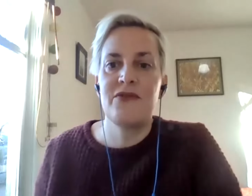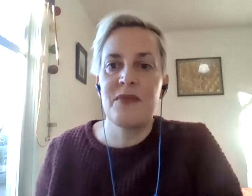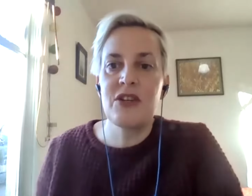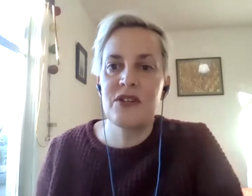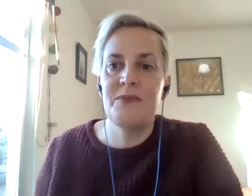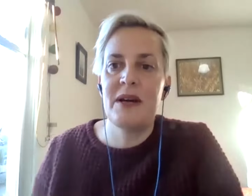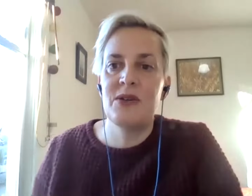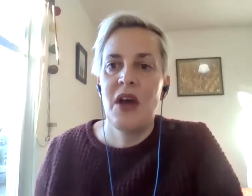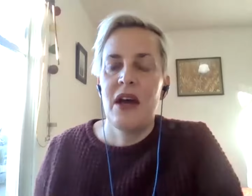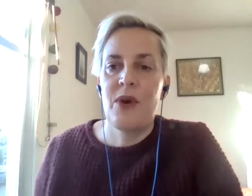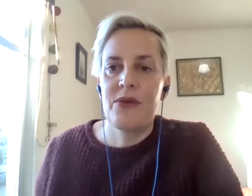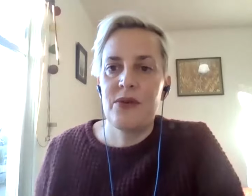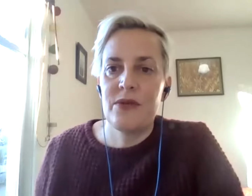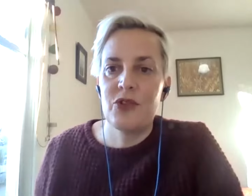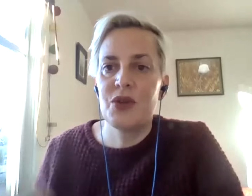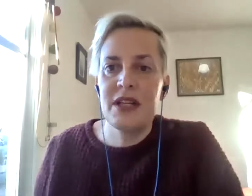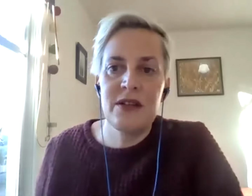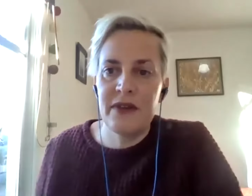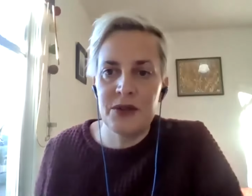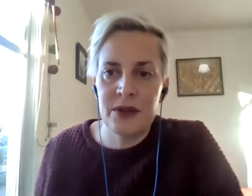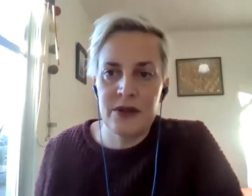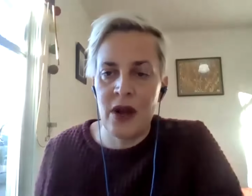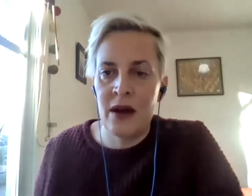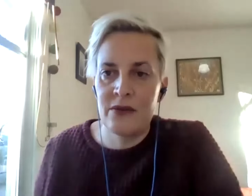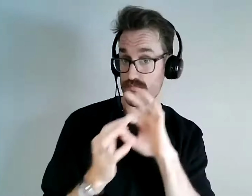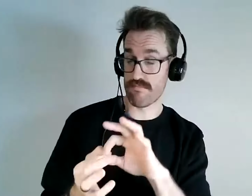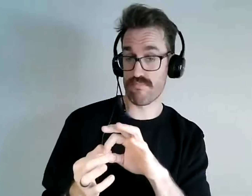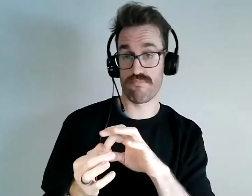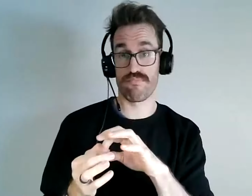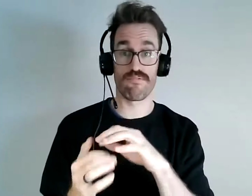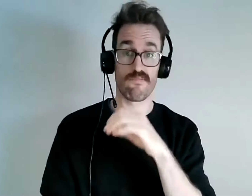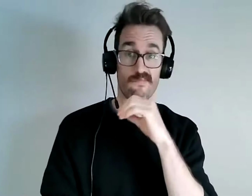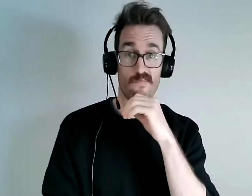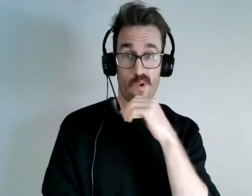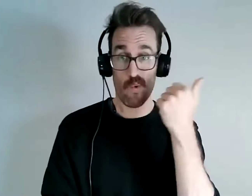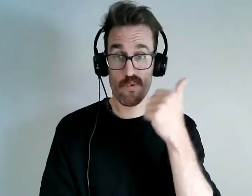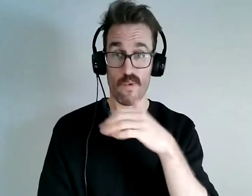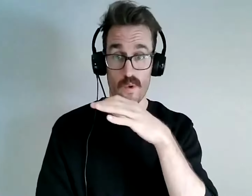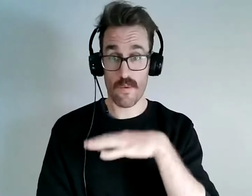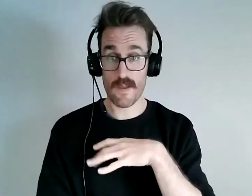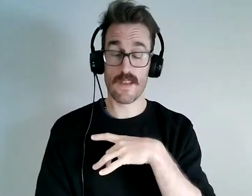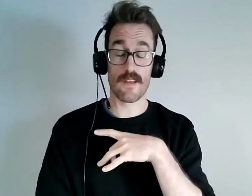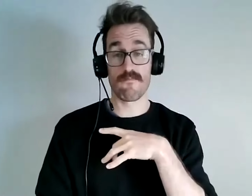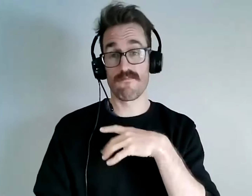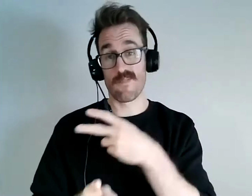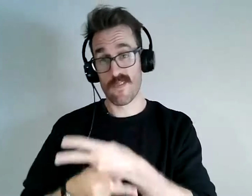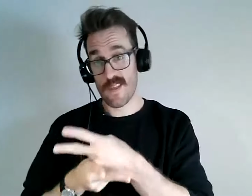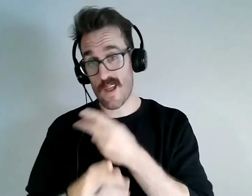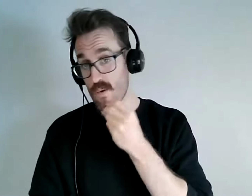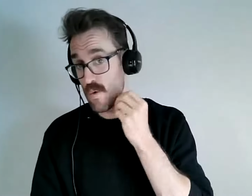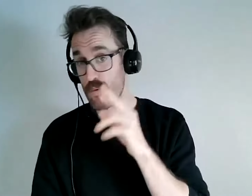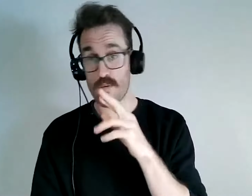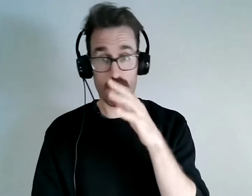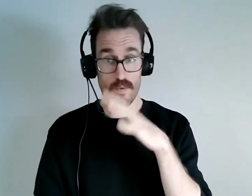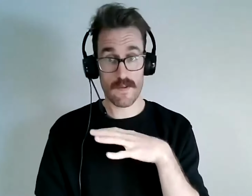any information about whether the majority of elder residents in long-term care and nursing homes are women. Is there